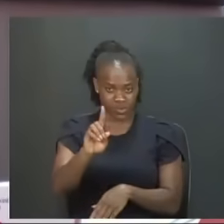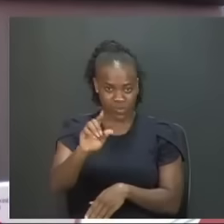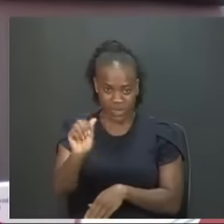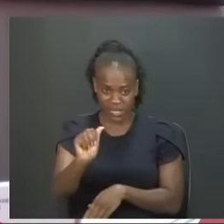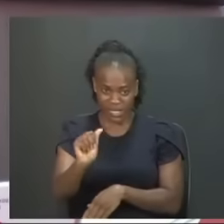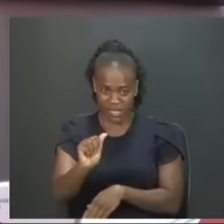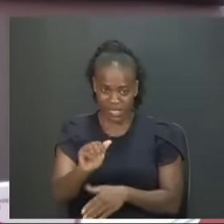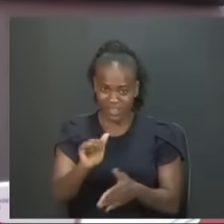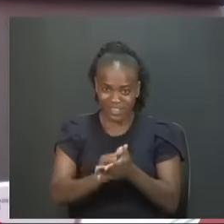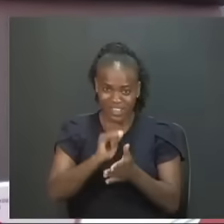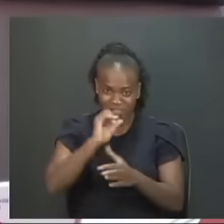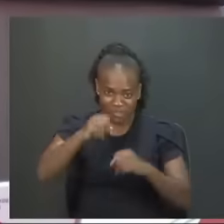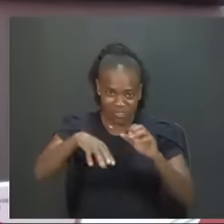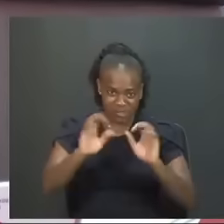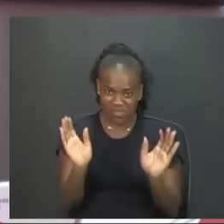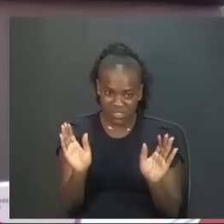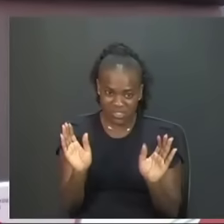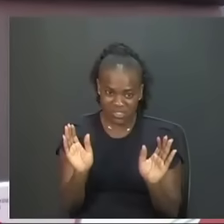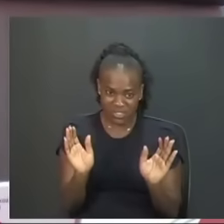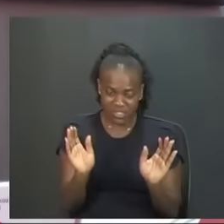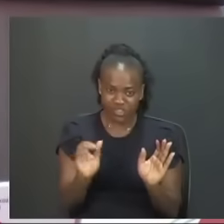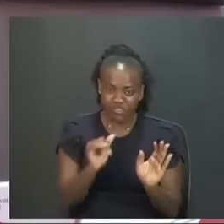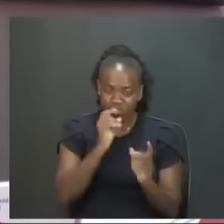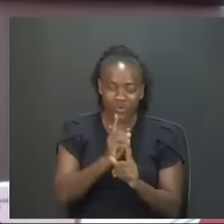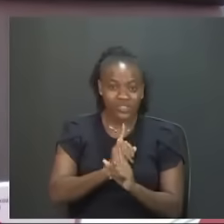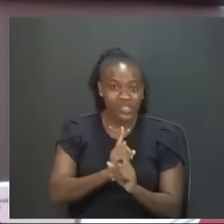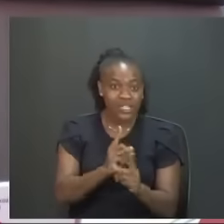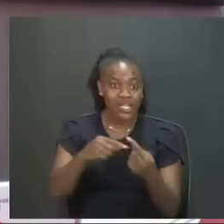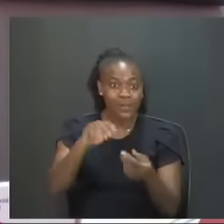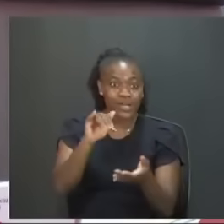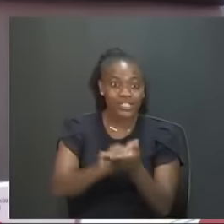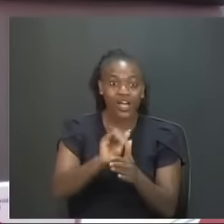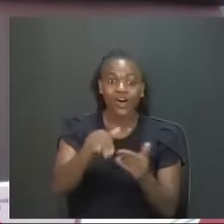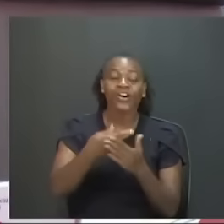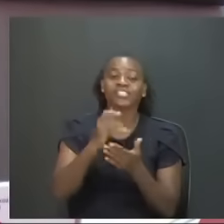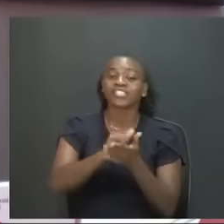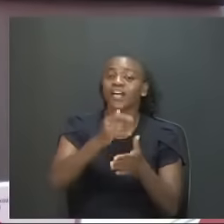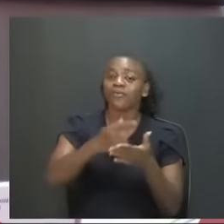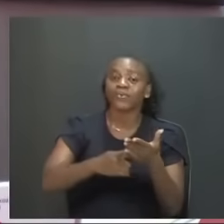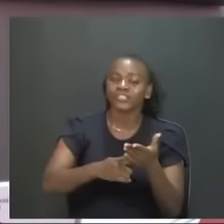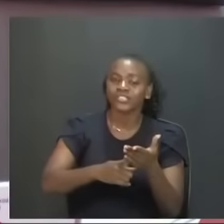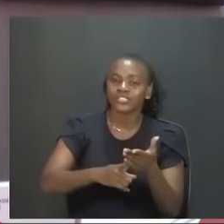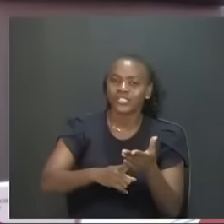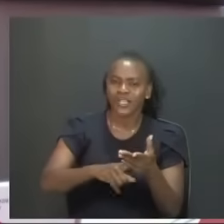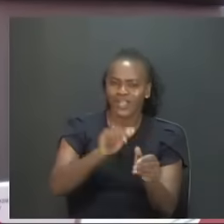not commented on it. He doesn't want to respond to it. All he says is order paper.